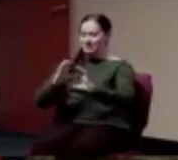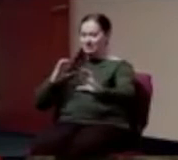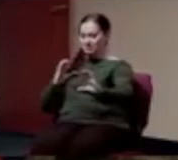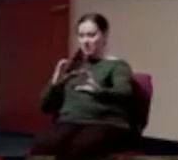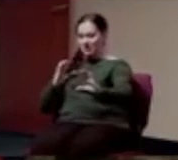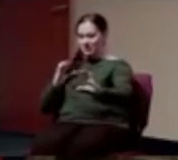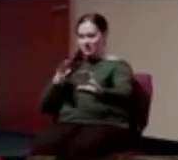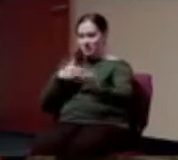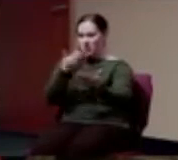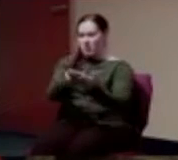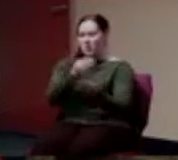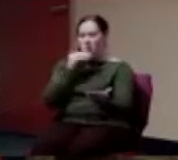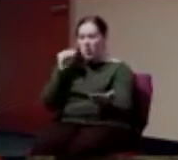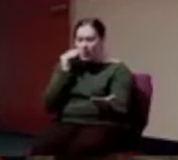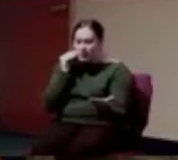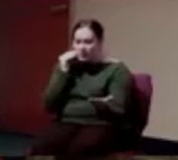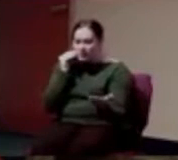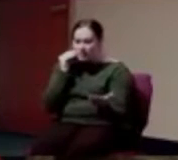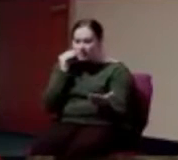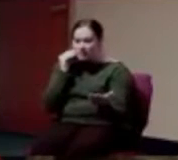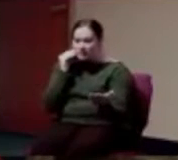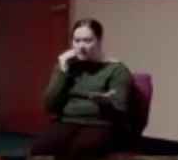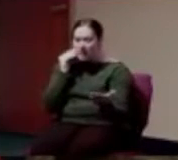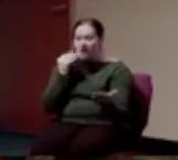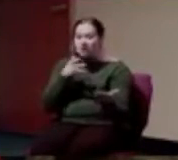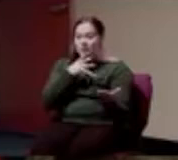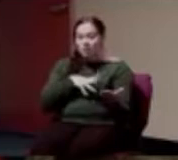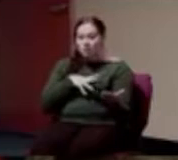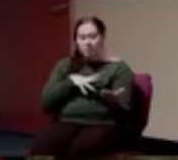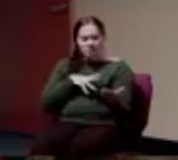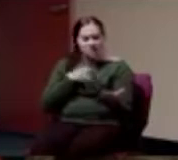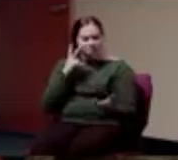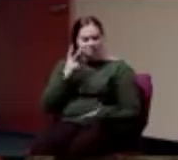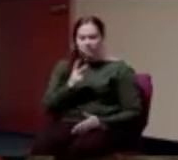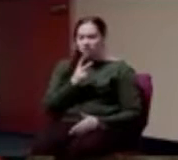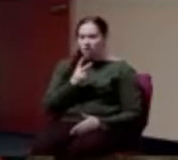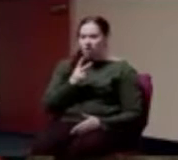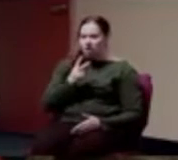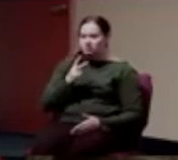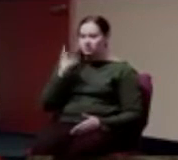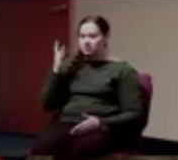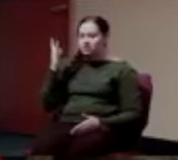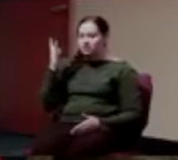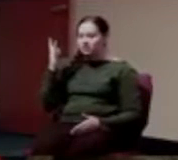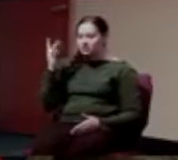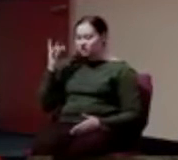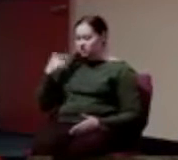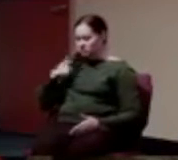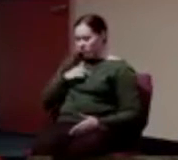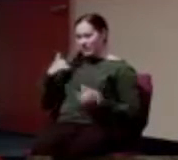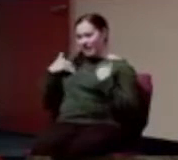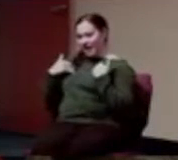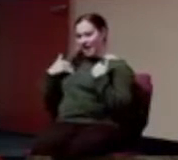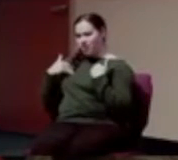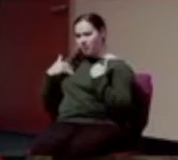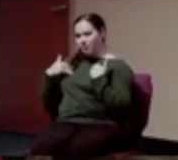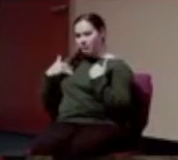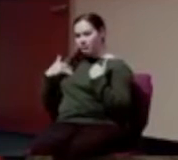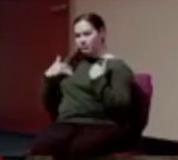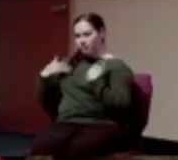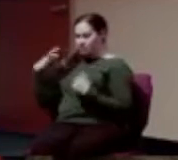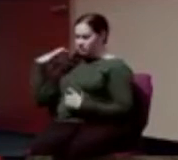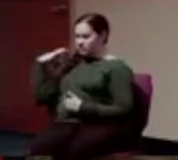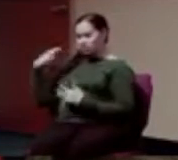out our group, see, we were all wearing matching t-shirts. She found out our group on Facebook. She messaged the Forge Facebook